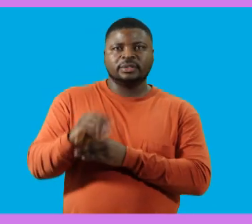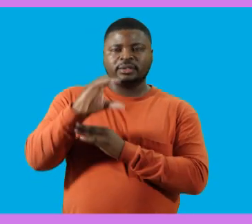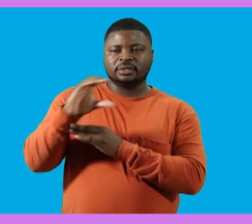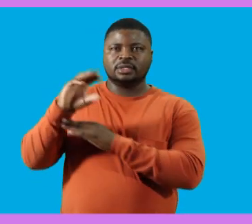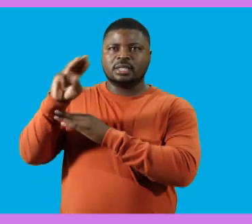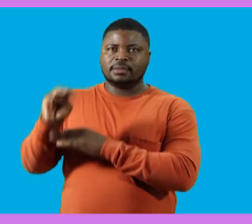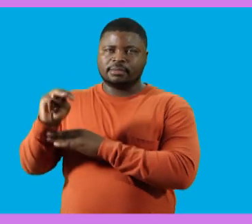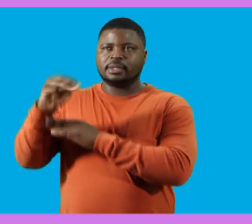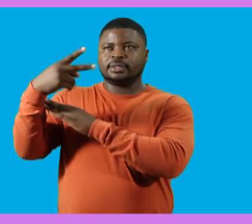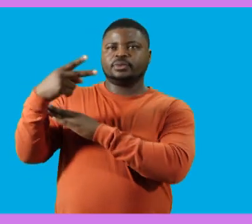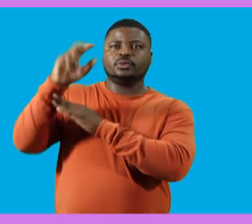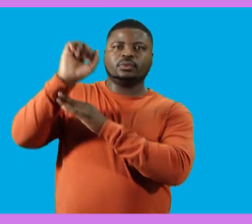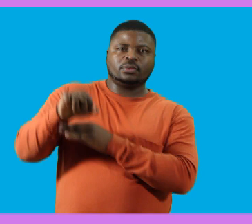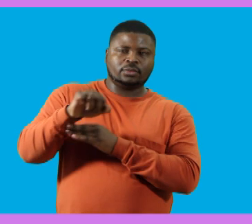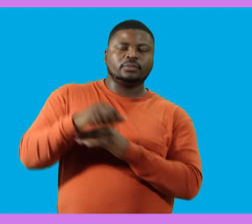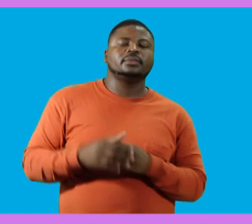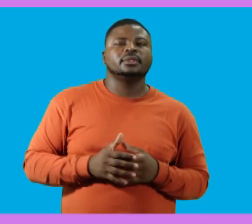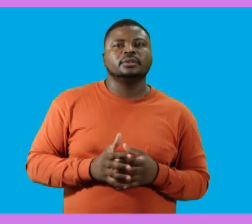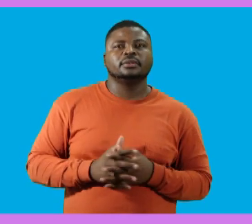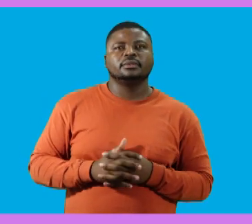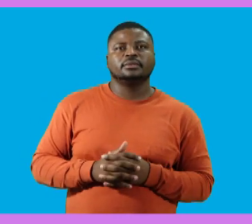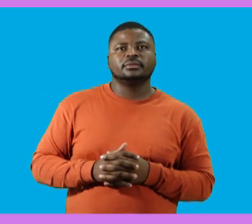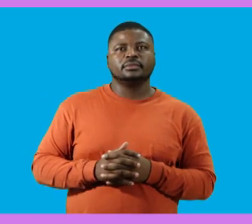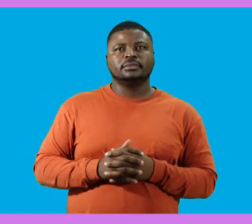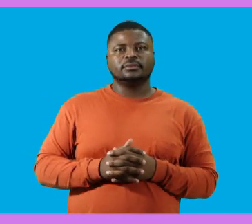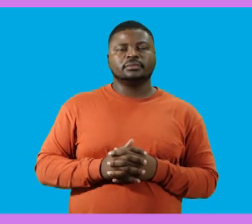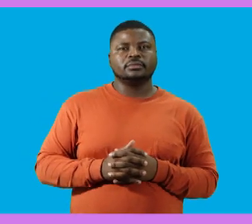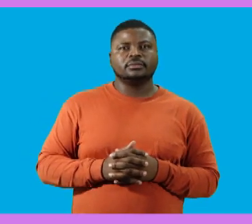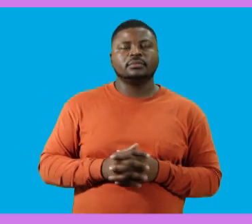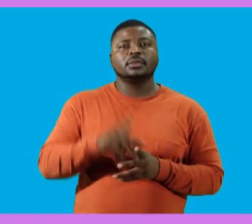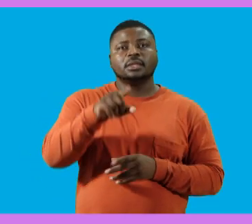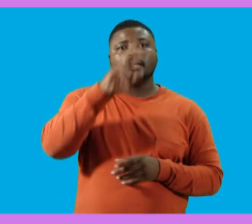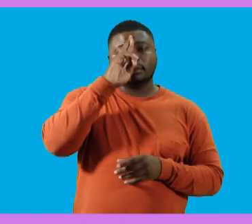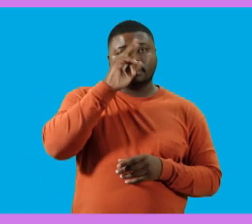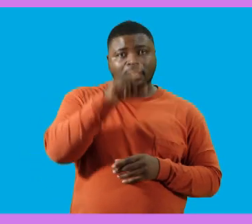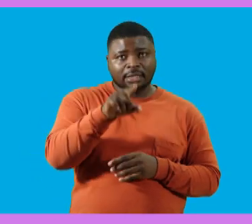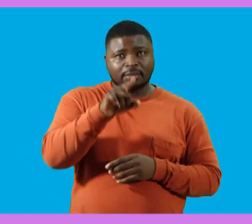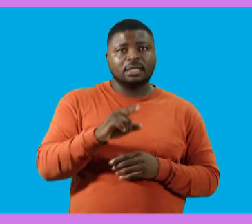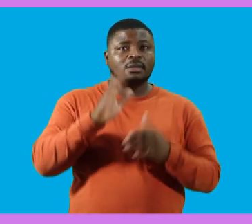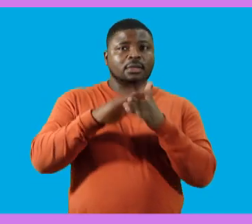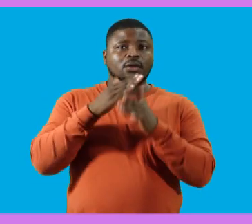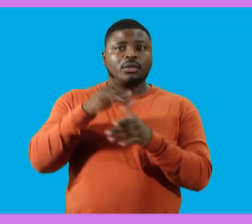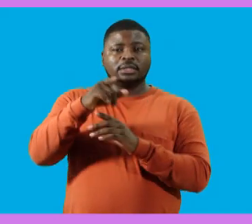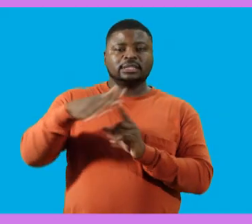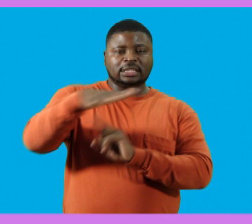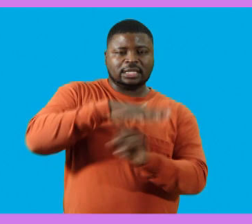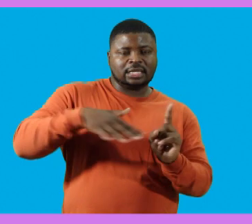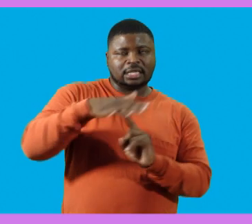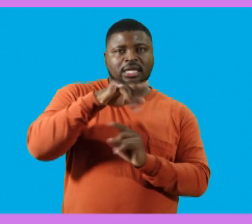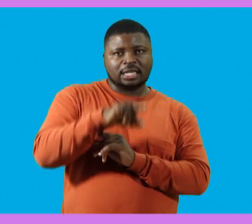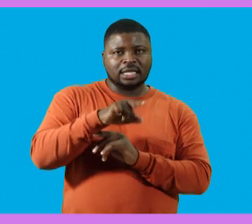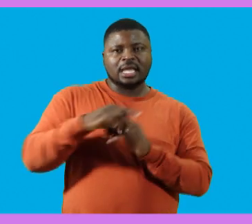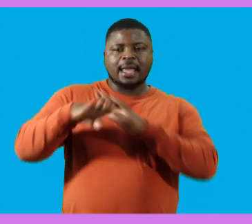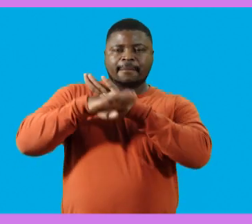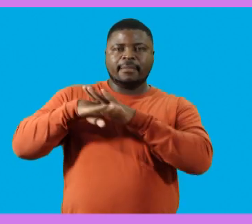1050 squared centimeters, or centimeters square. Remember, because it's surface